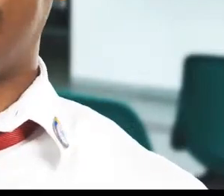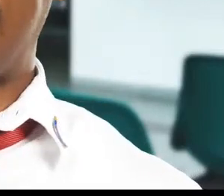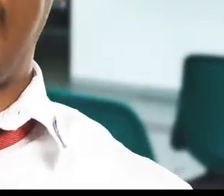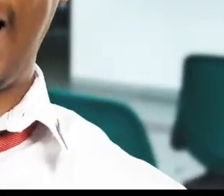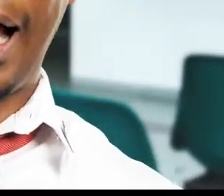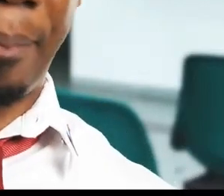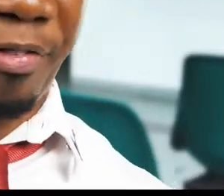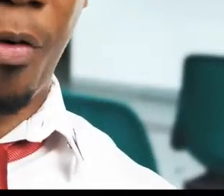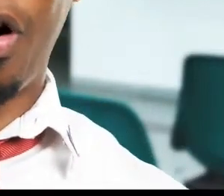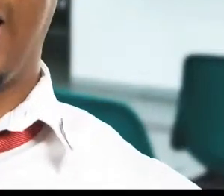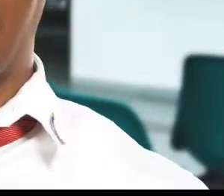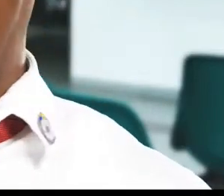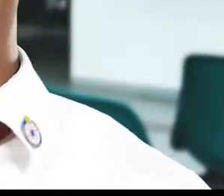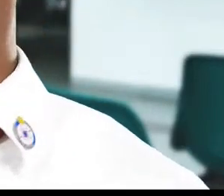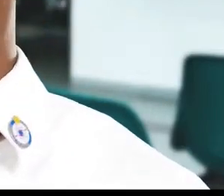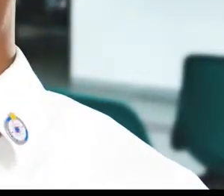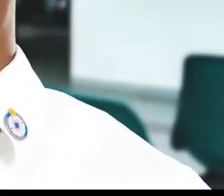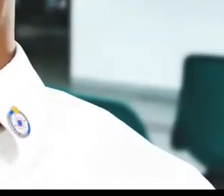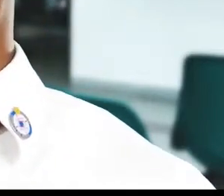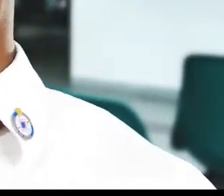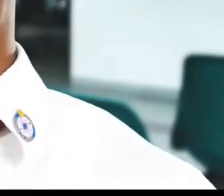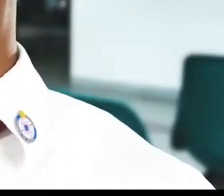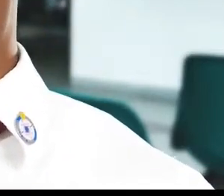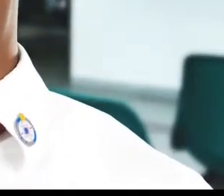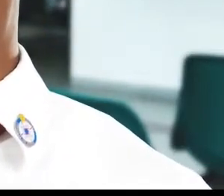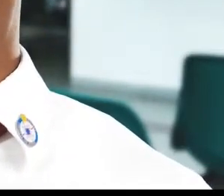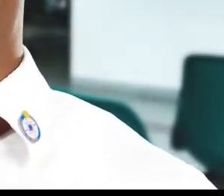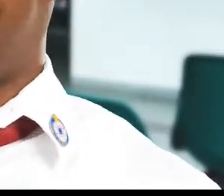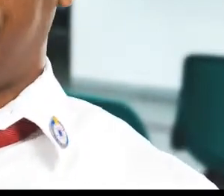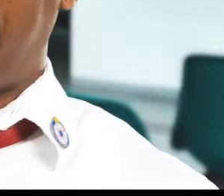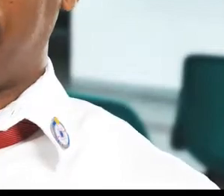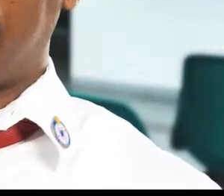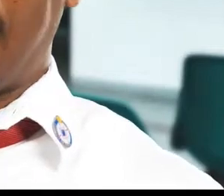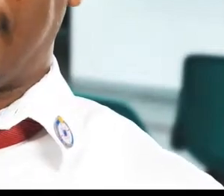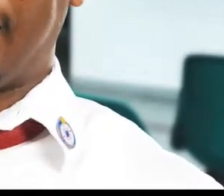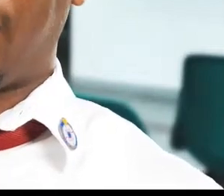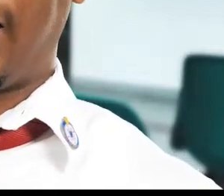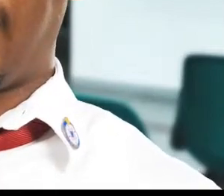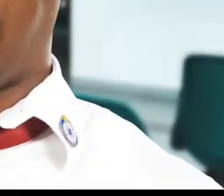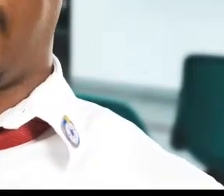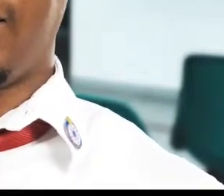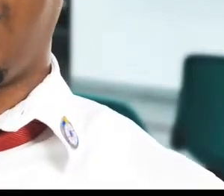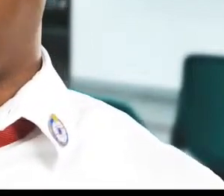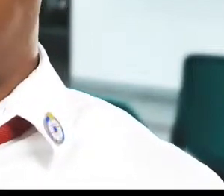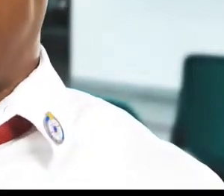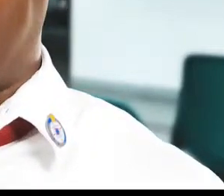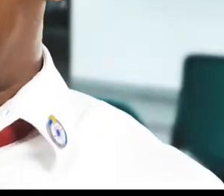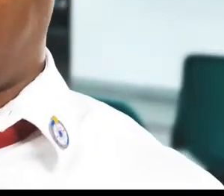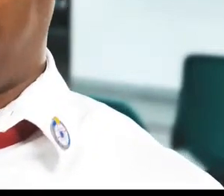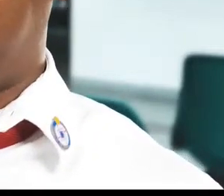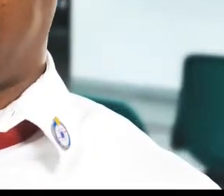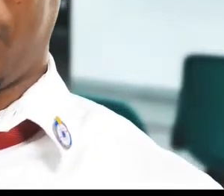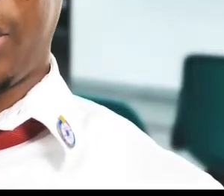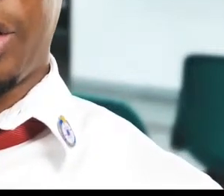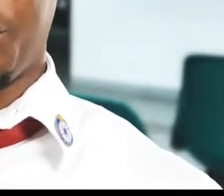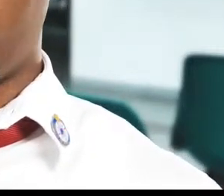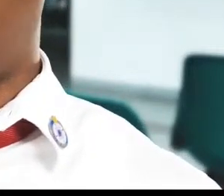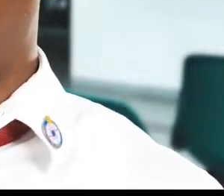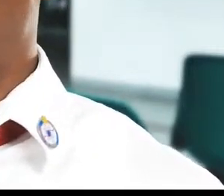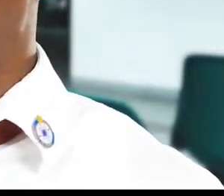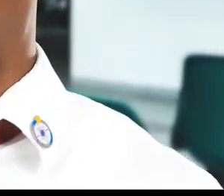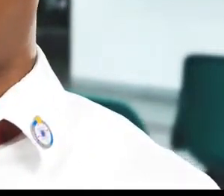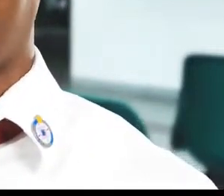their hands before and after dealing with pets. The virus can get on any other inanimate objects such